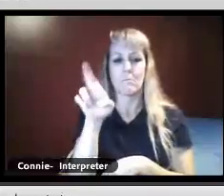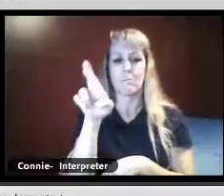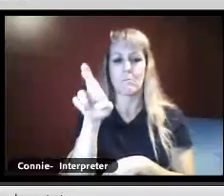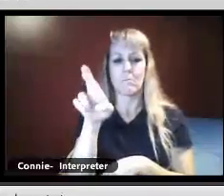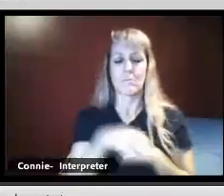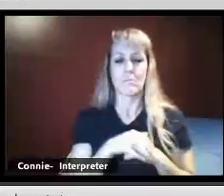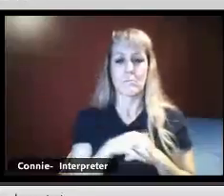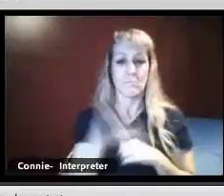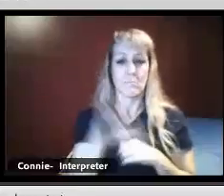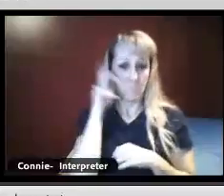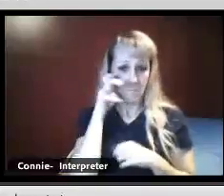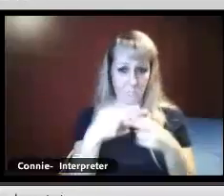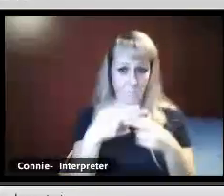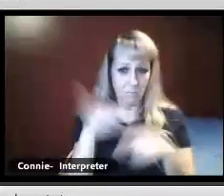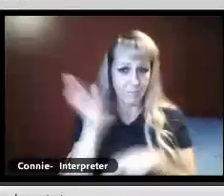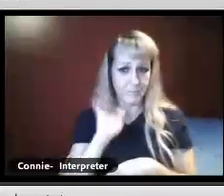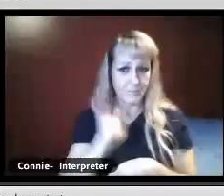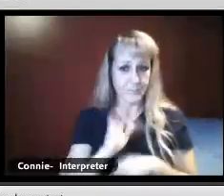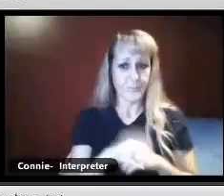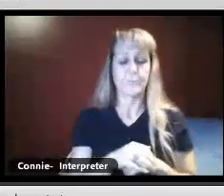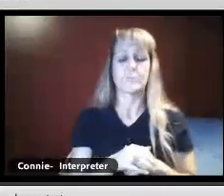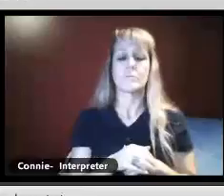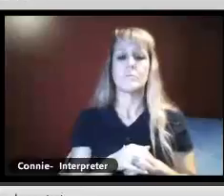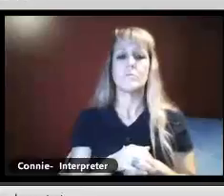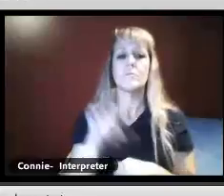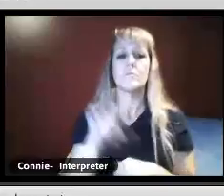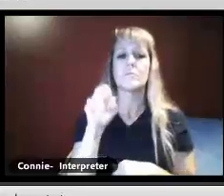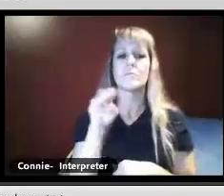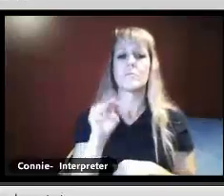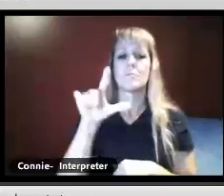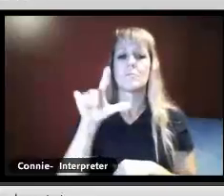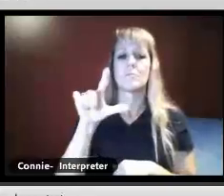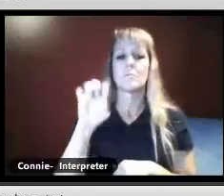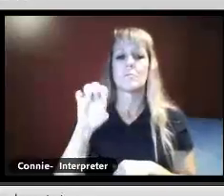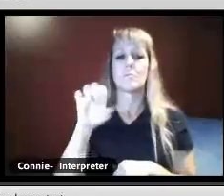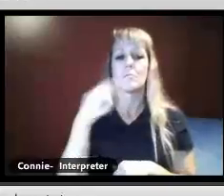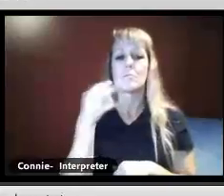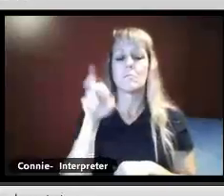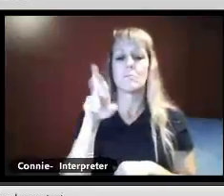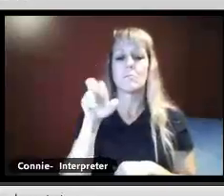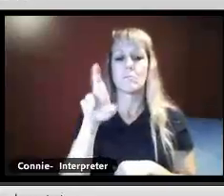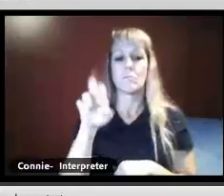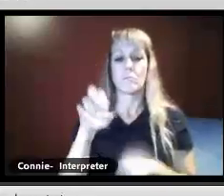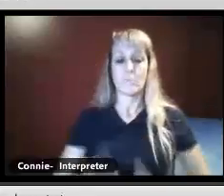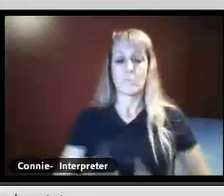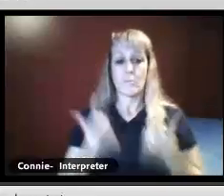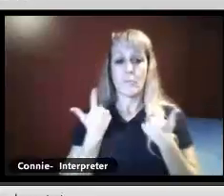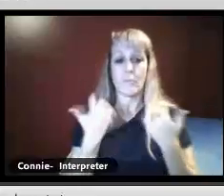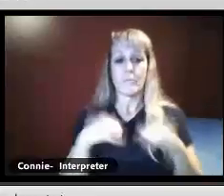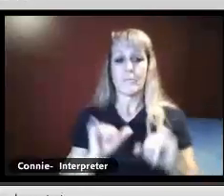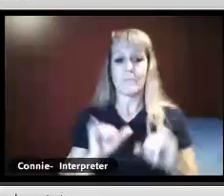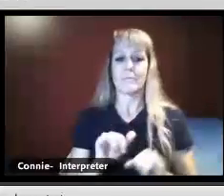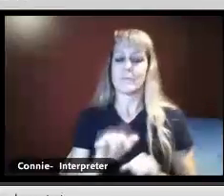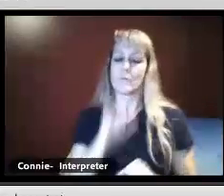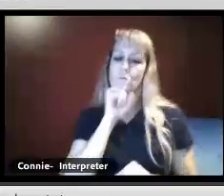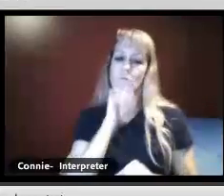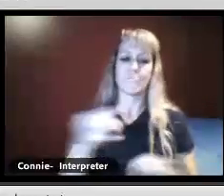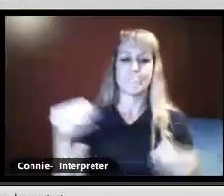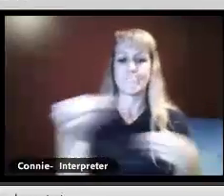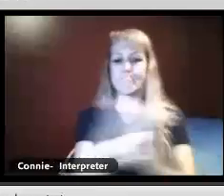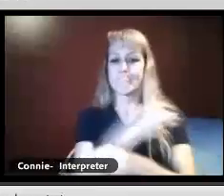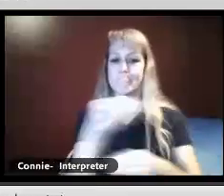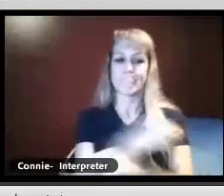Got a couple people. All right. Tom Lehrer, he's still alive. He is a real live mathematician. I think he's at